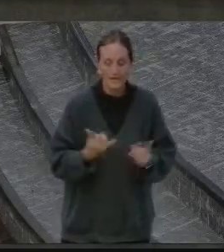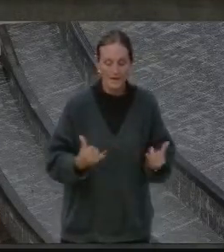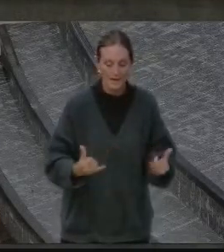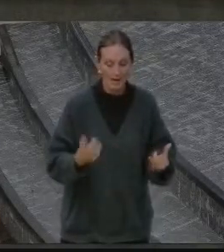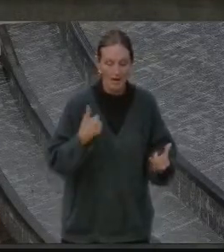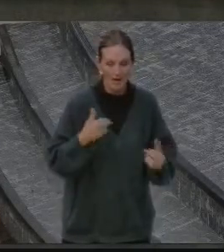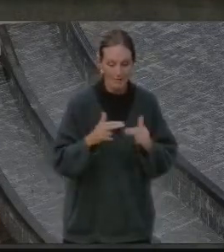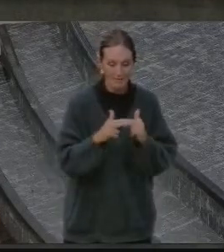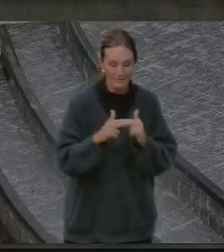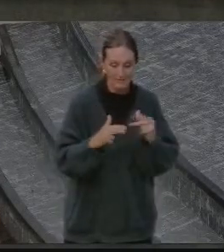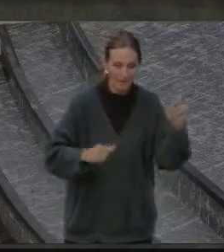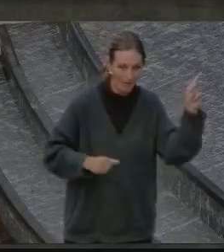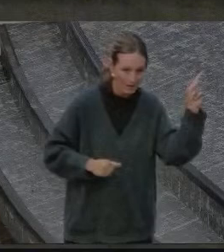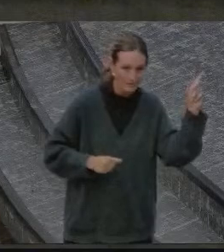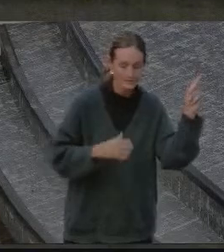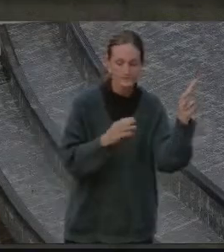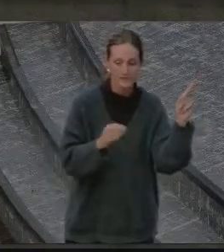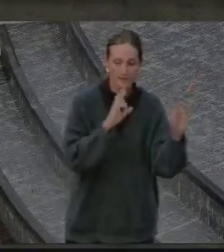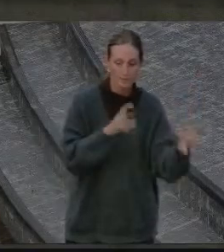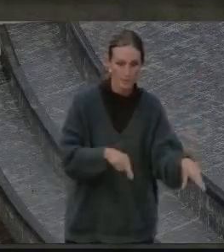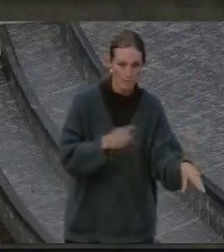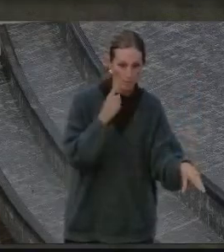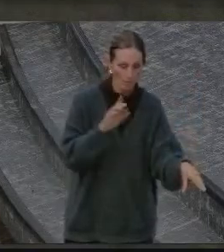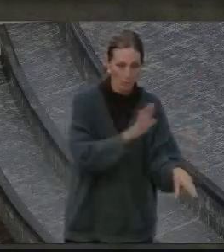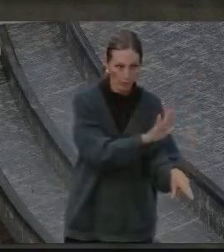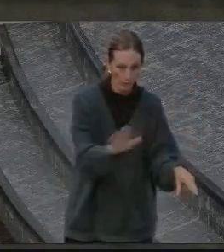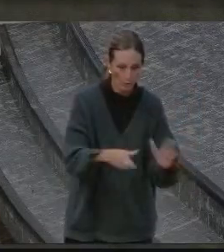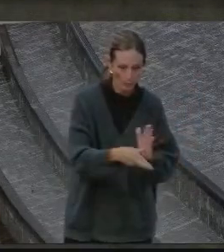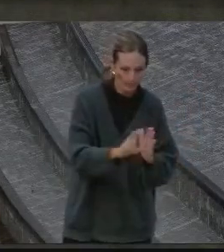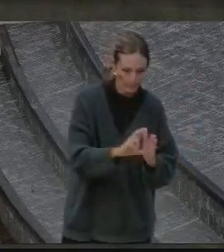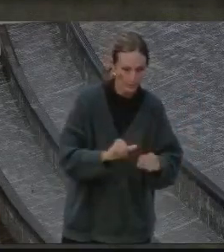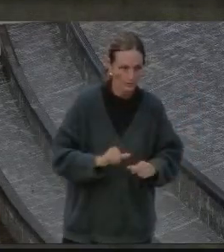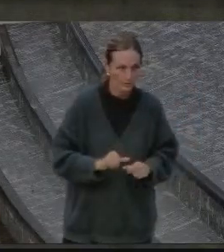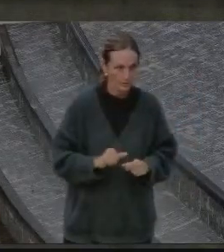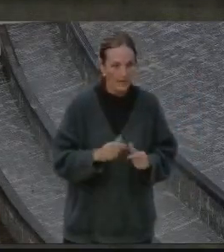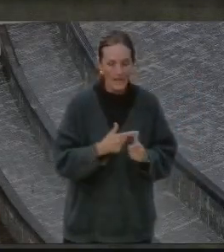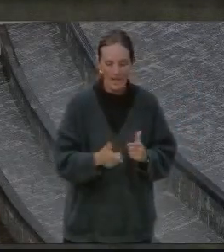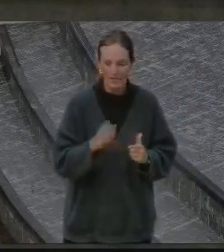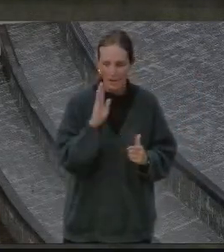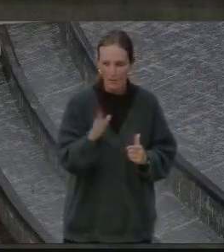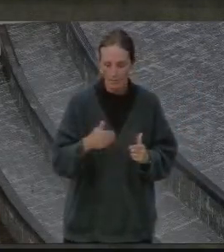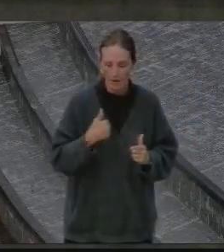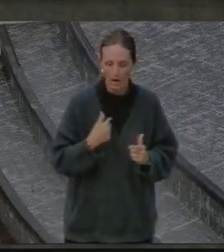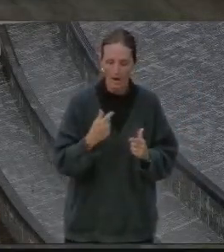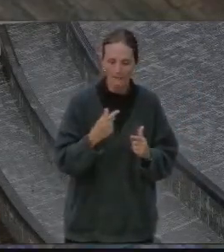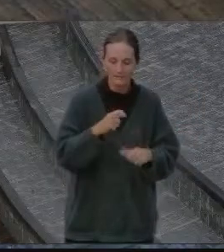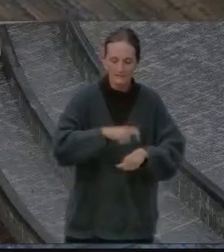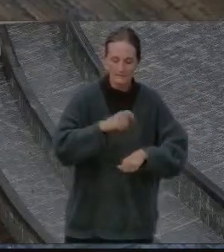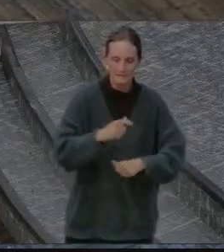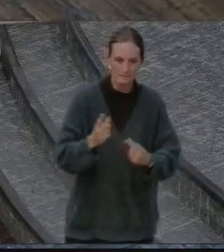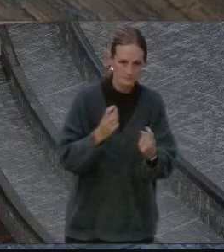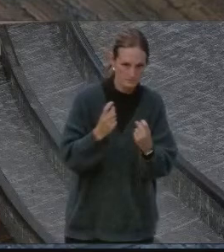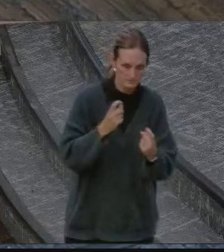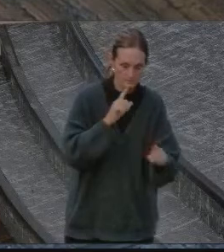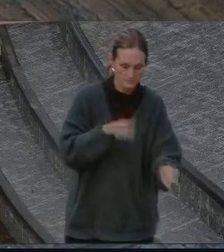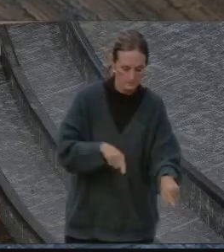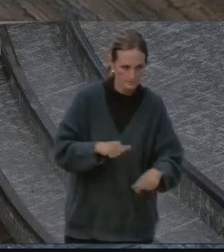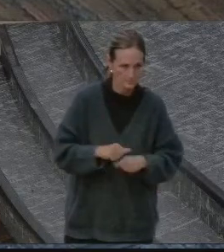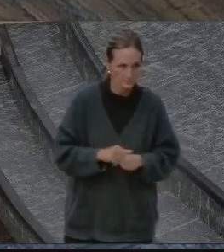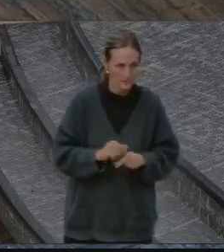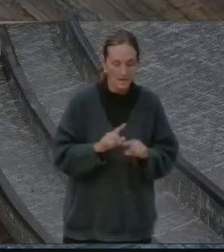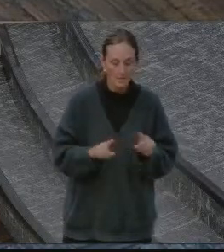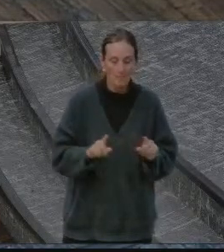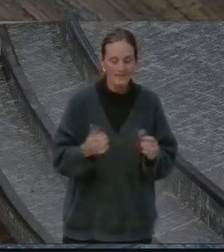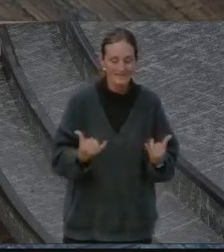and the accompanying report for your review, and there will be time for questions throughout. So what I intend to do today is try and